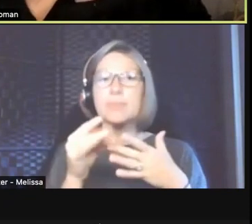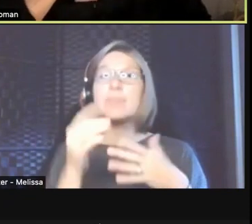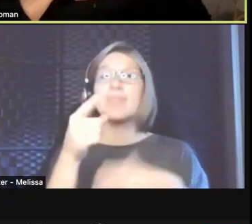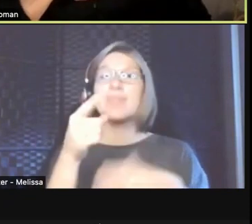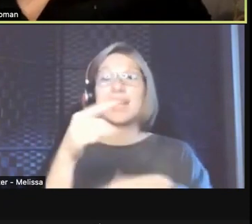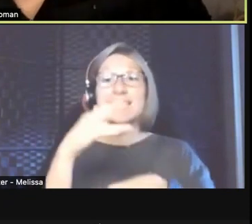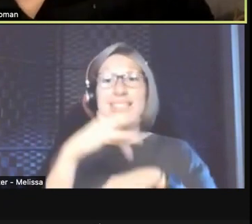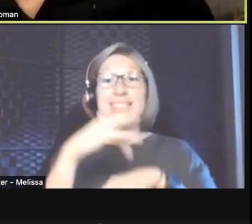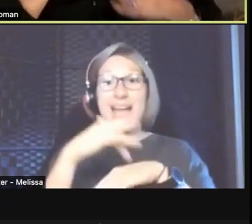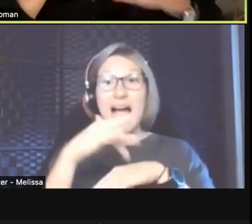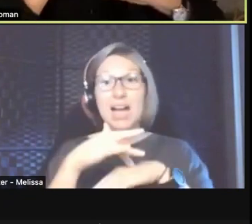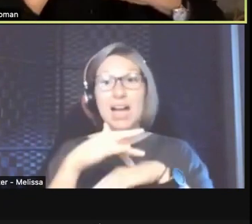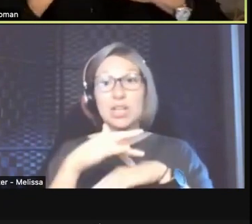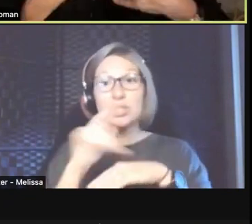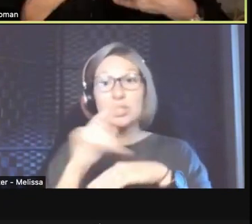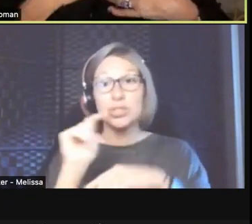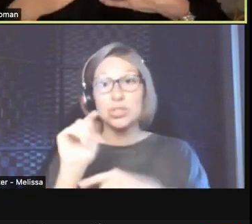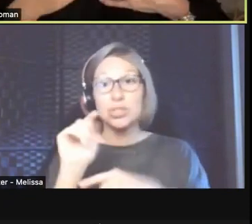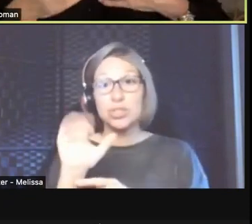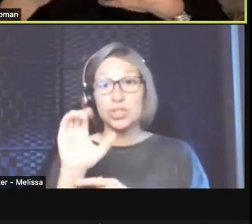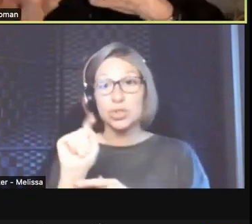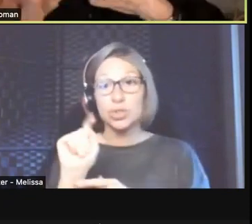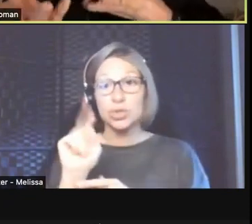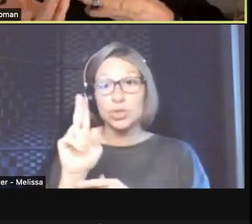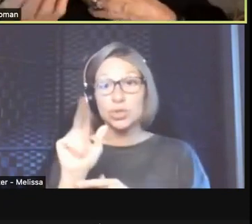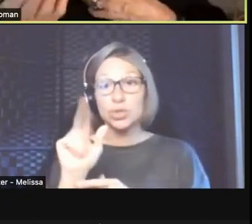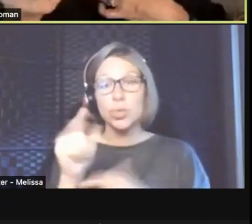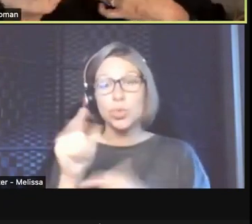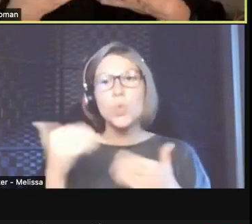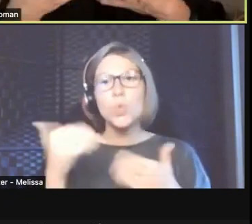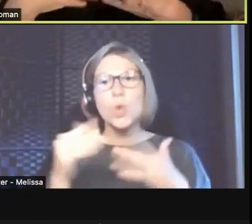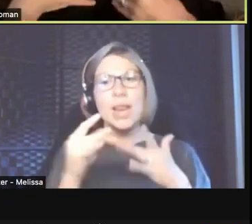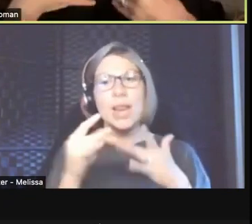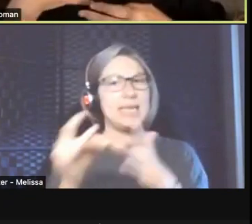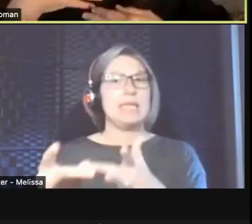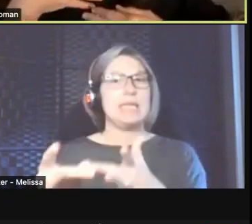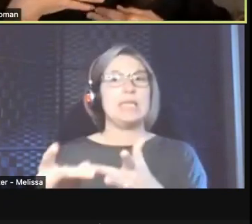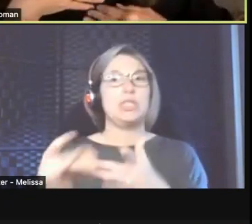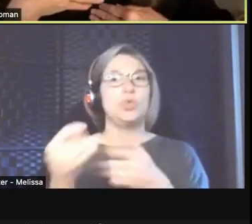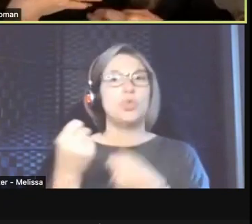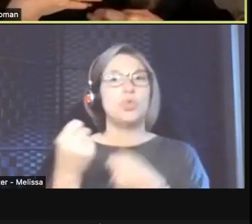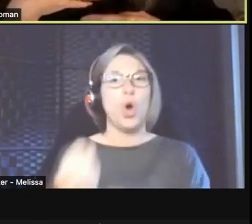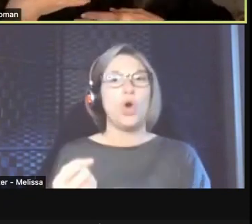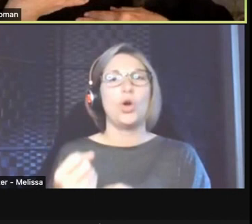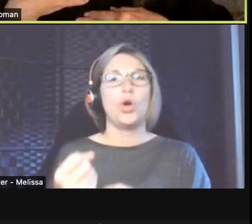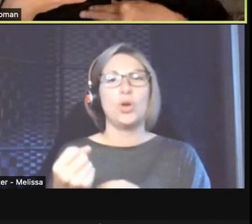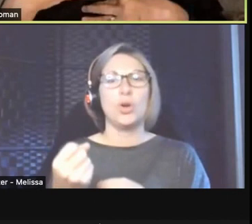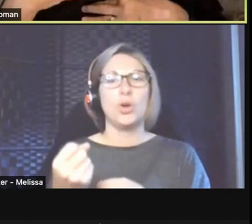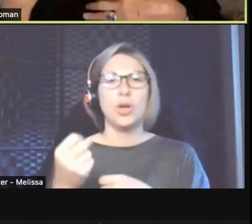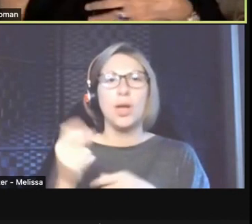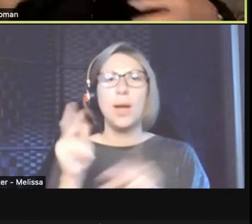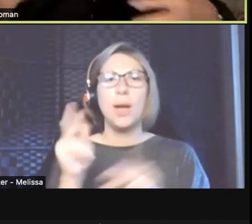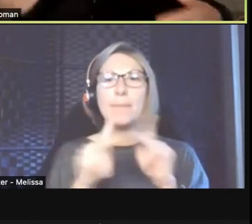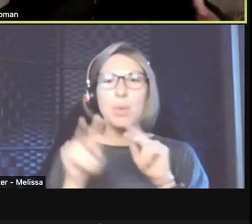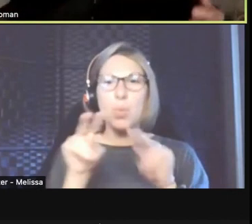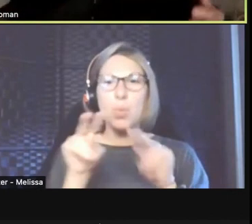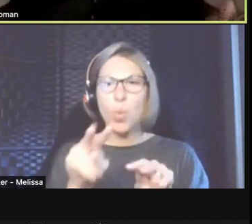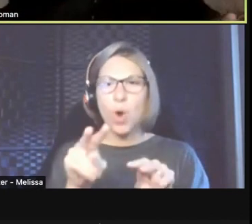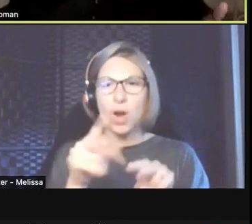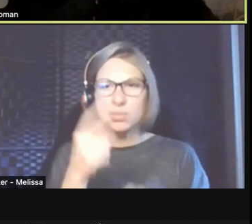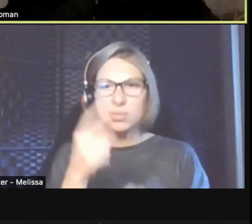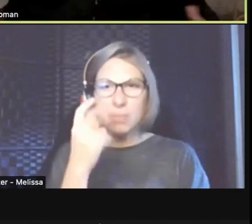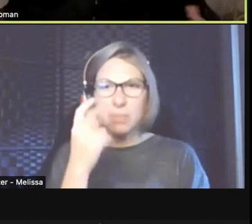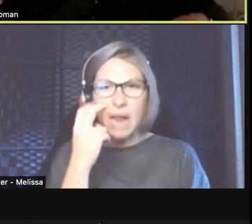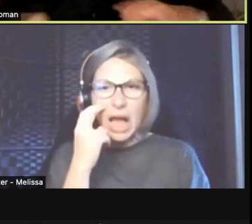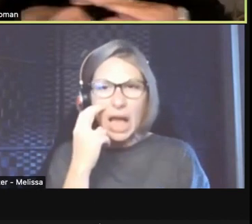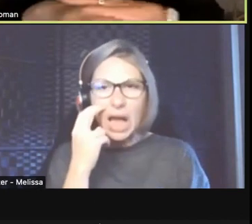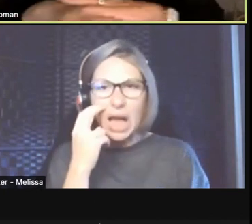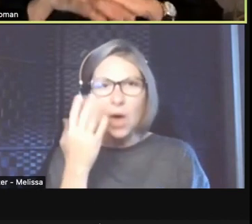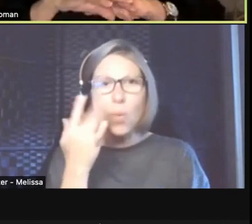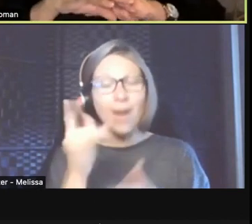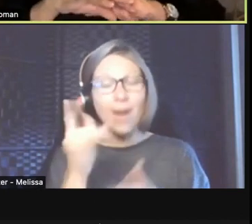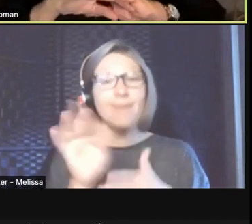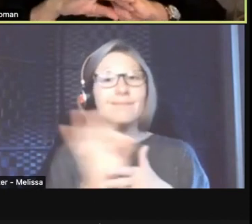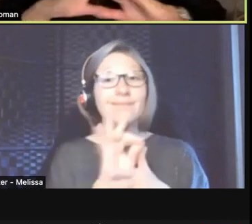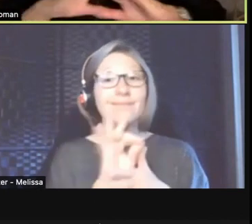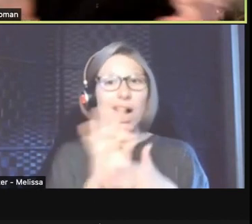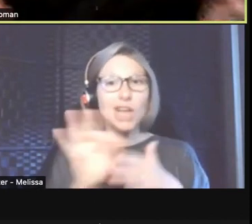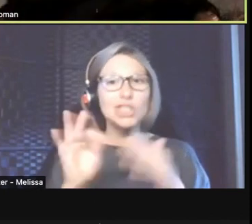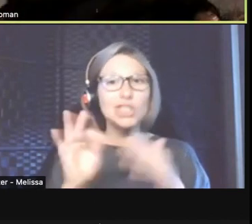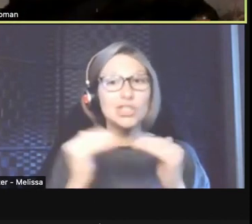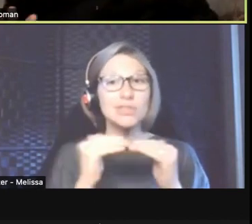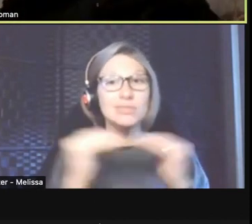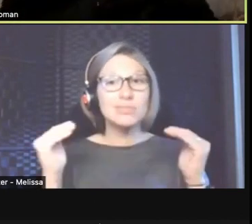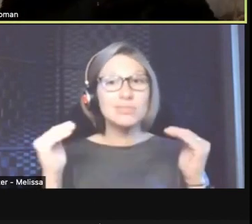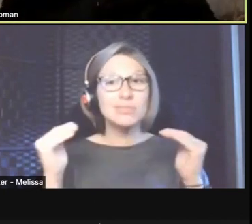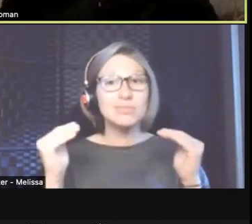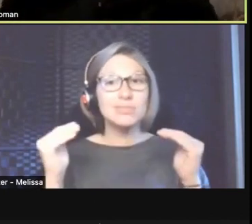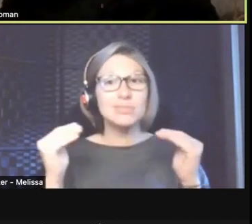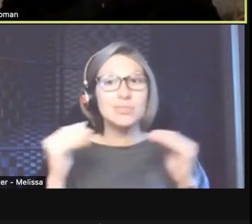the lead here, right? People have watched this video and said, is he blind? Because he really is functioning like a child who's relying